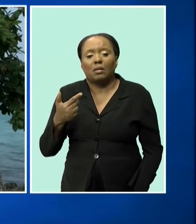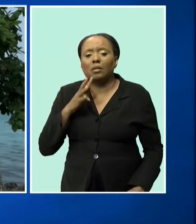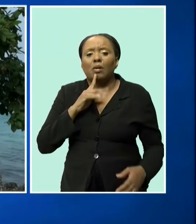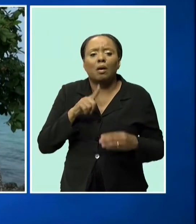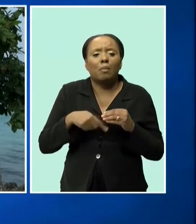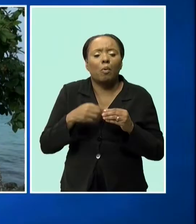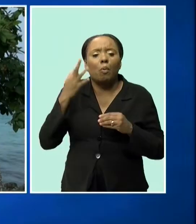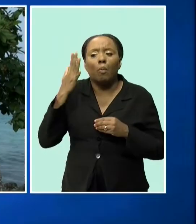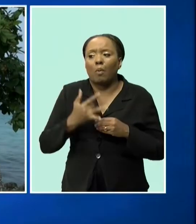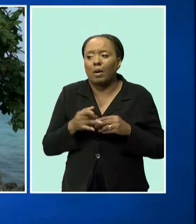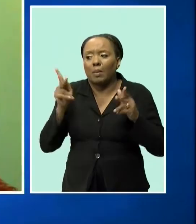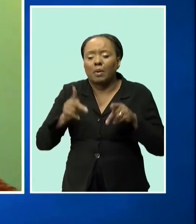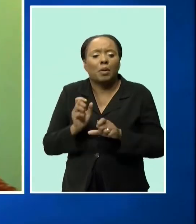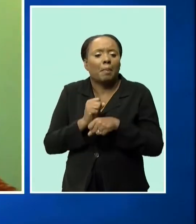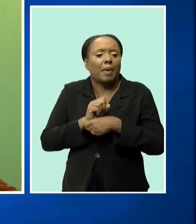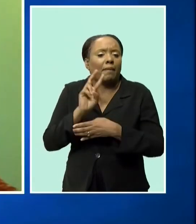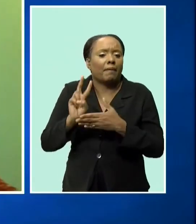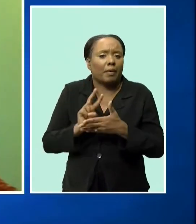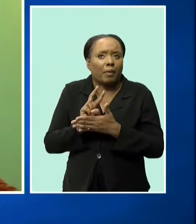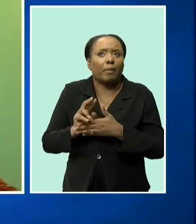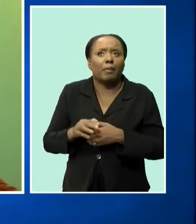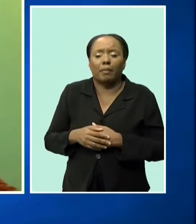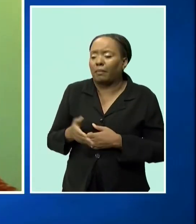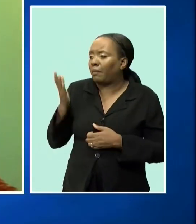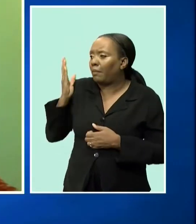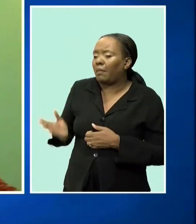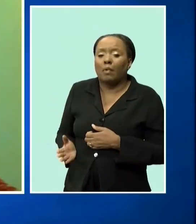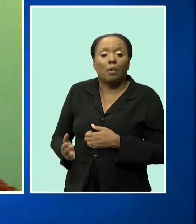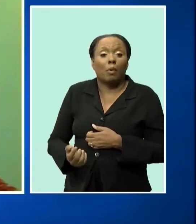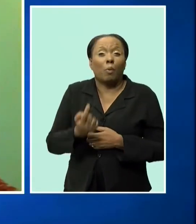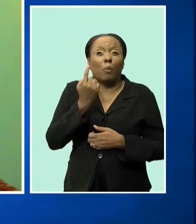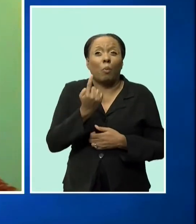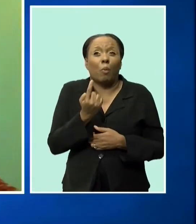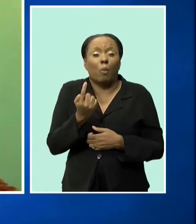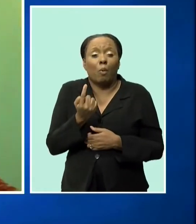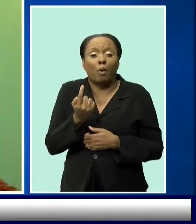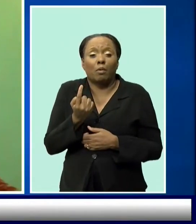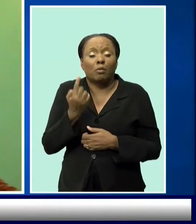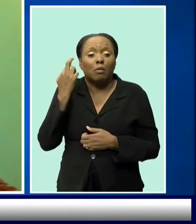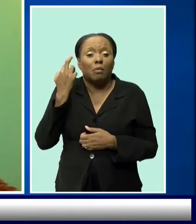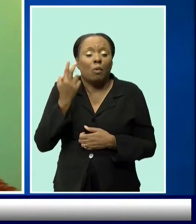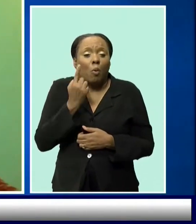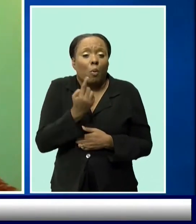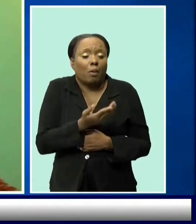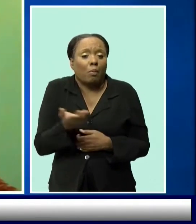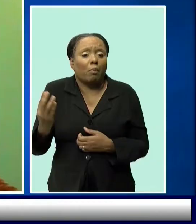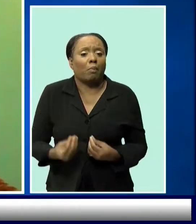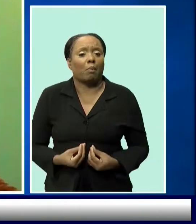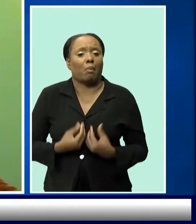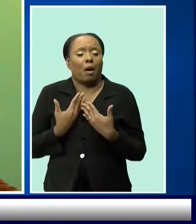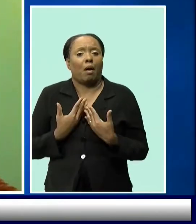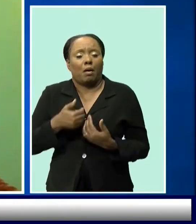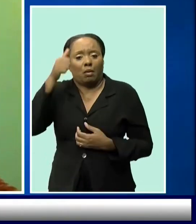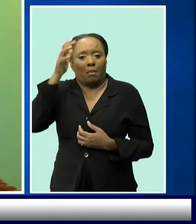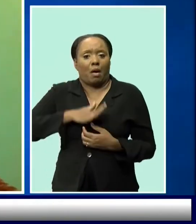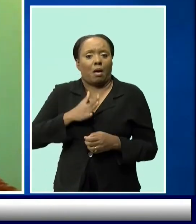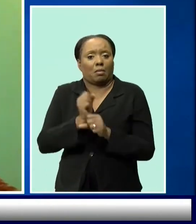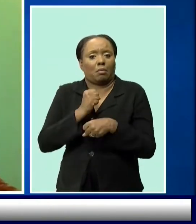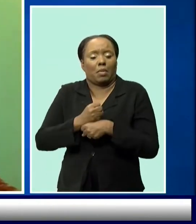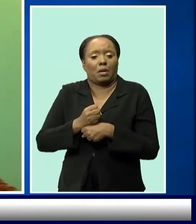documentary. I think one of the things that inspired him to do the documentary is that